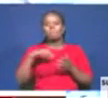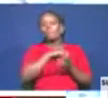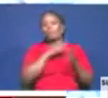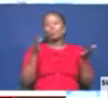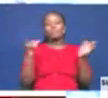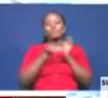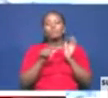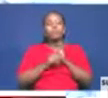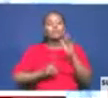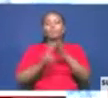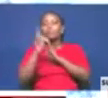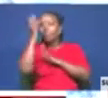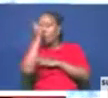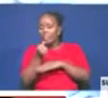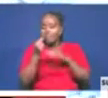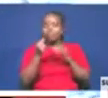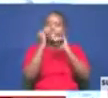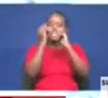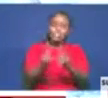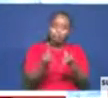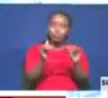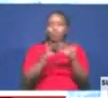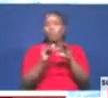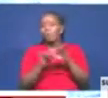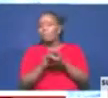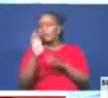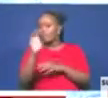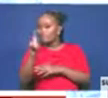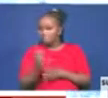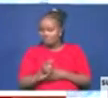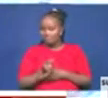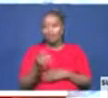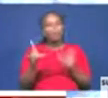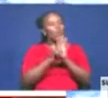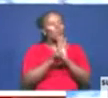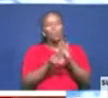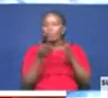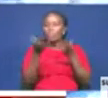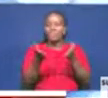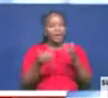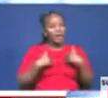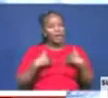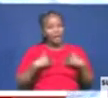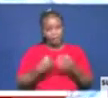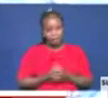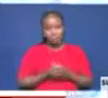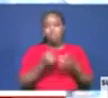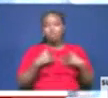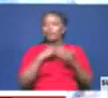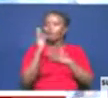by individual members of the executive. There are sufficient laws in this country to guarantee prompt